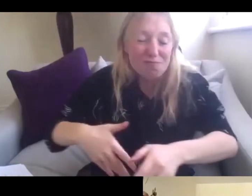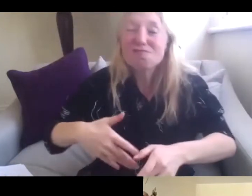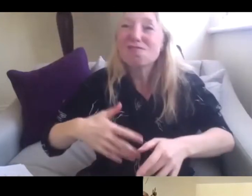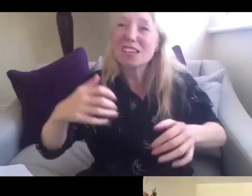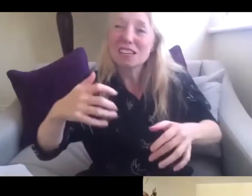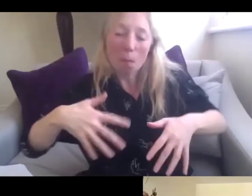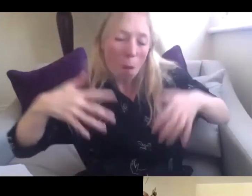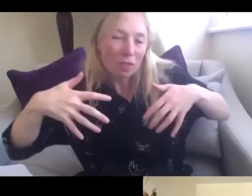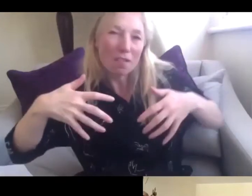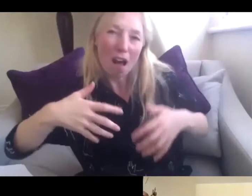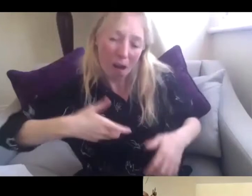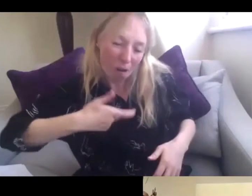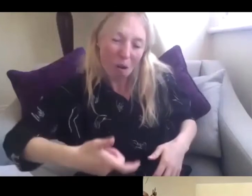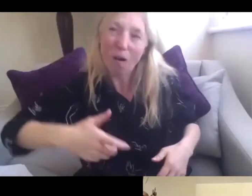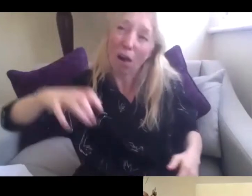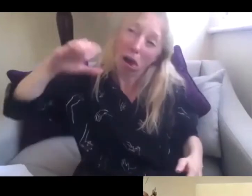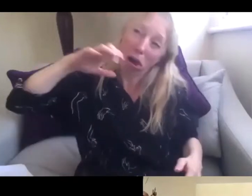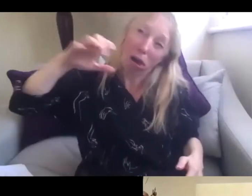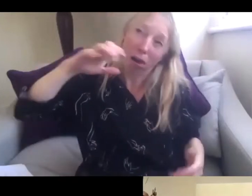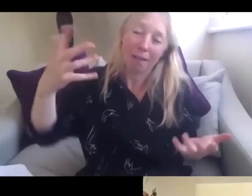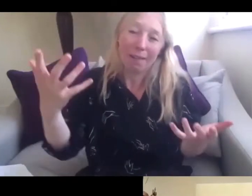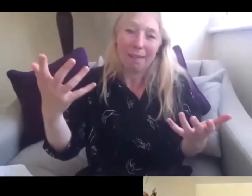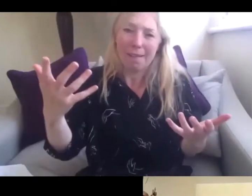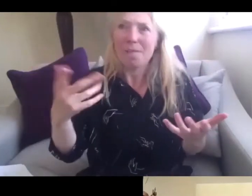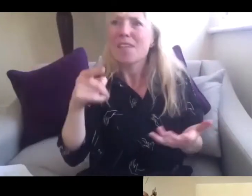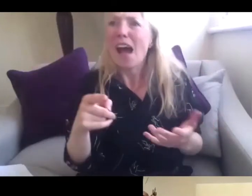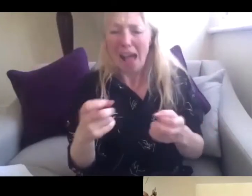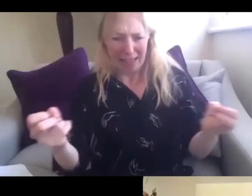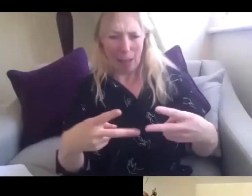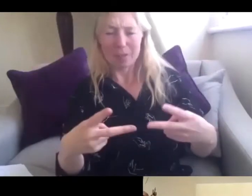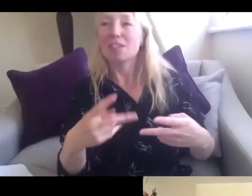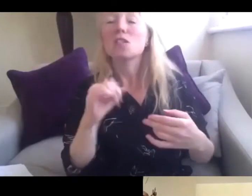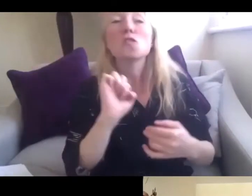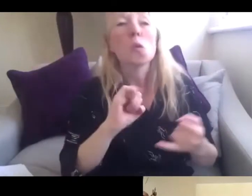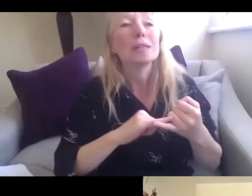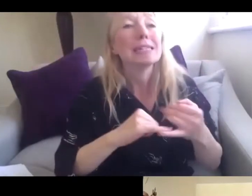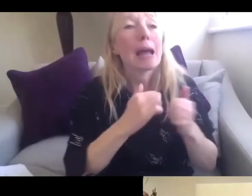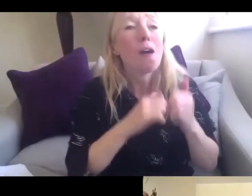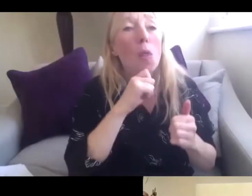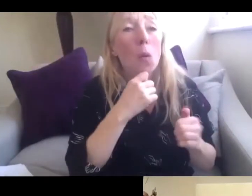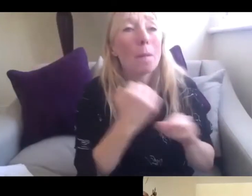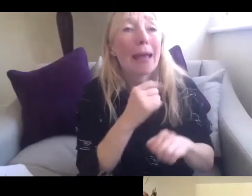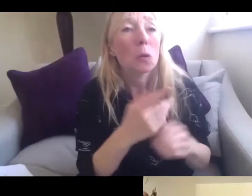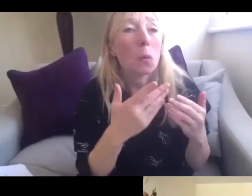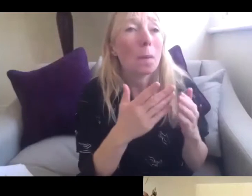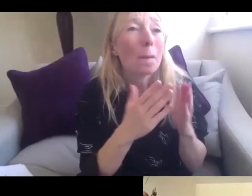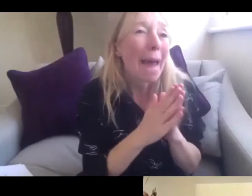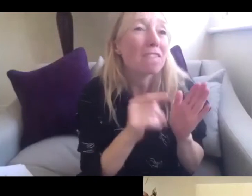flashes on the screen. Your stepbrother will make you beg for it. And then, play this game and try not to come.